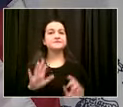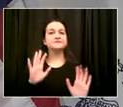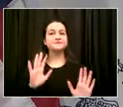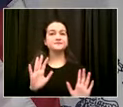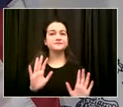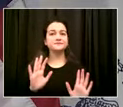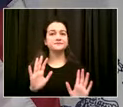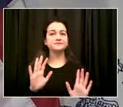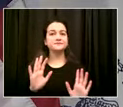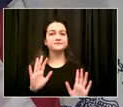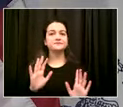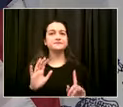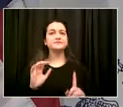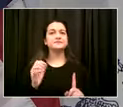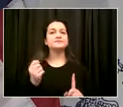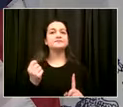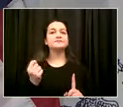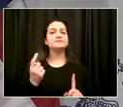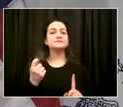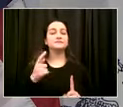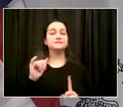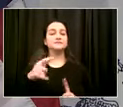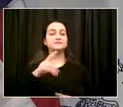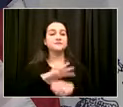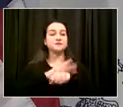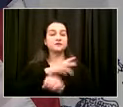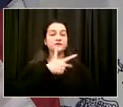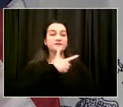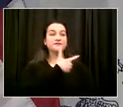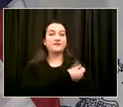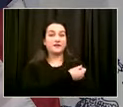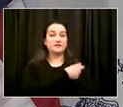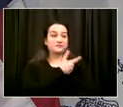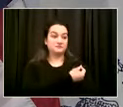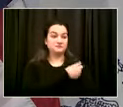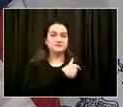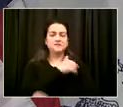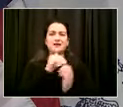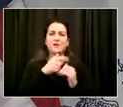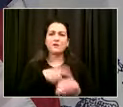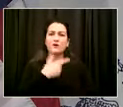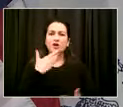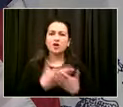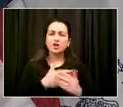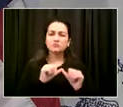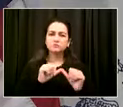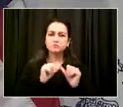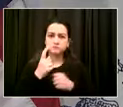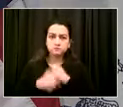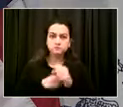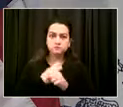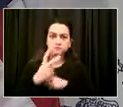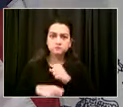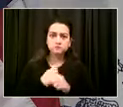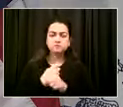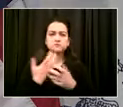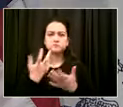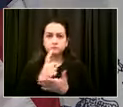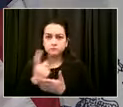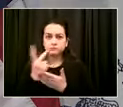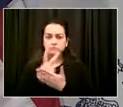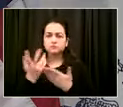dishing the ball to different folks, so let's get Dr. Katz in this. Do you mean how long it lasts in terms of once it's delivered, how long it lasts, or how long it lasts in